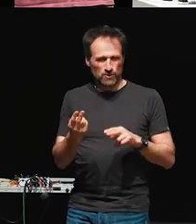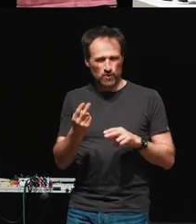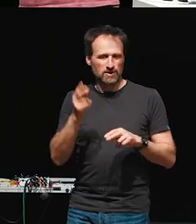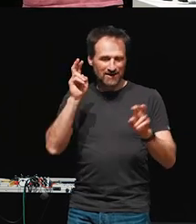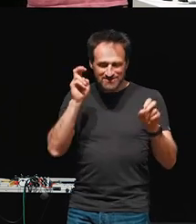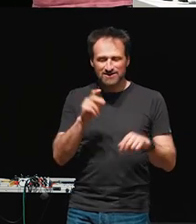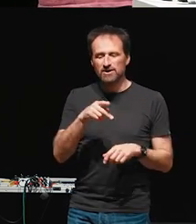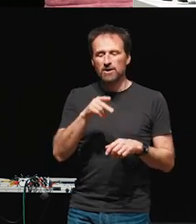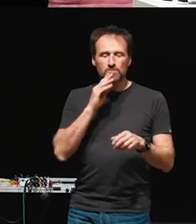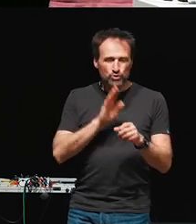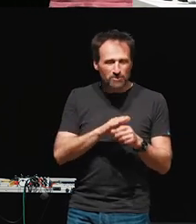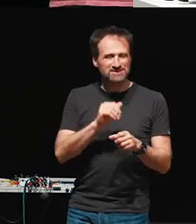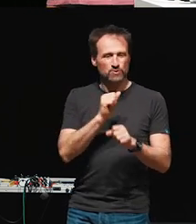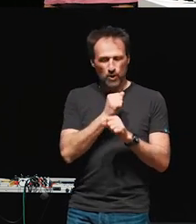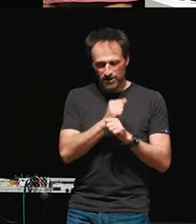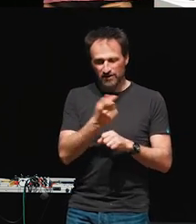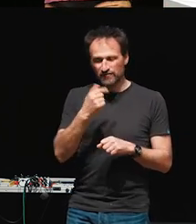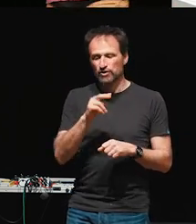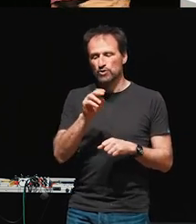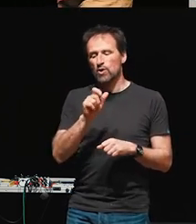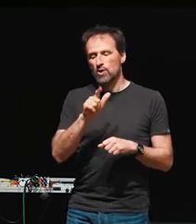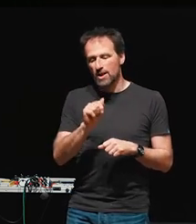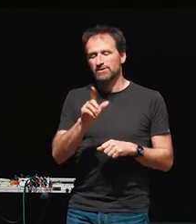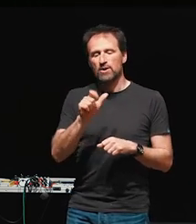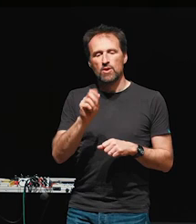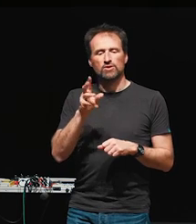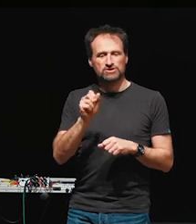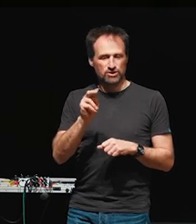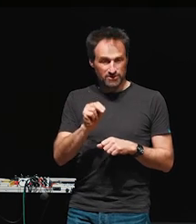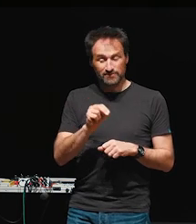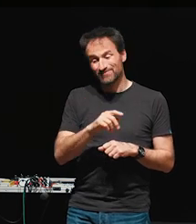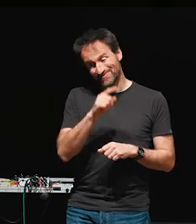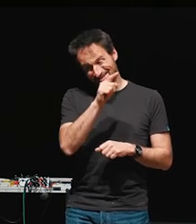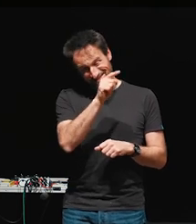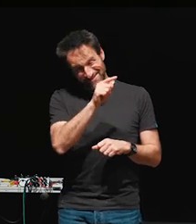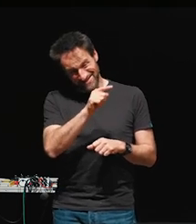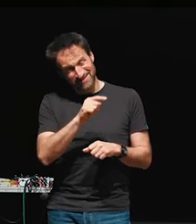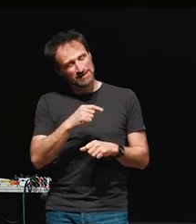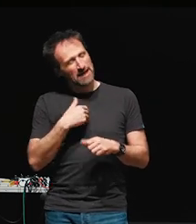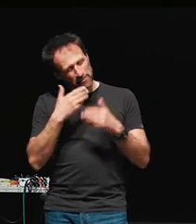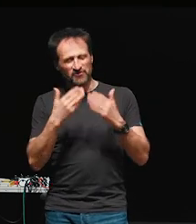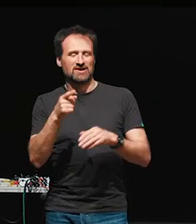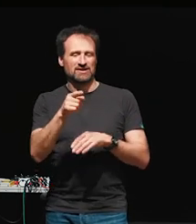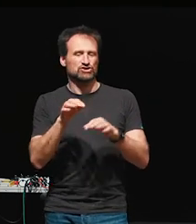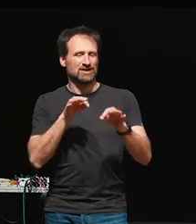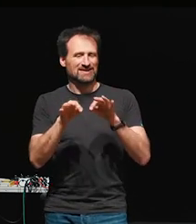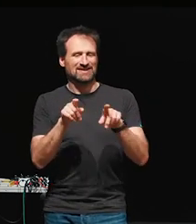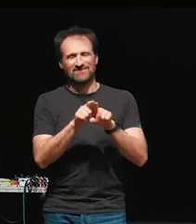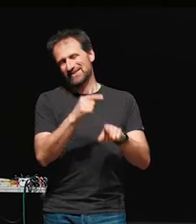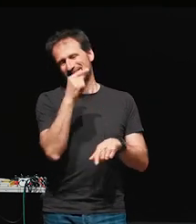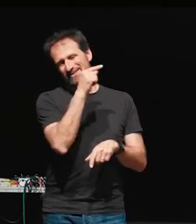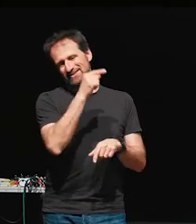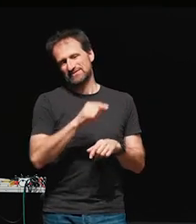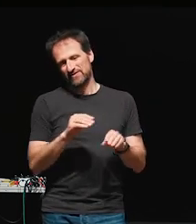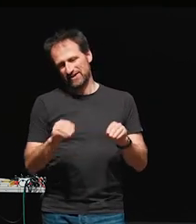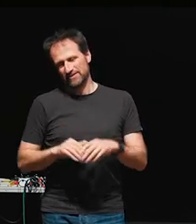from Nolan Lawson. It's really great. And if you want to start using web workers, I would recommend you use a strategy like this. But if we